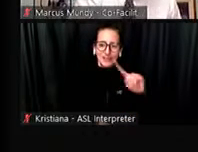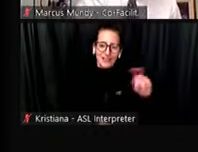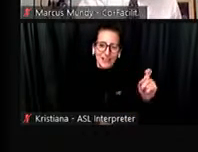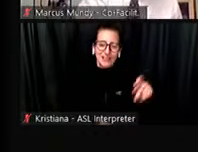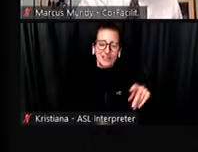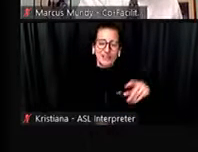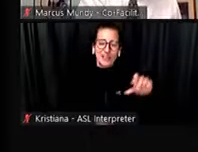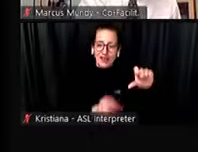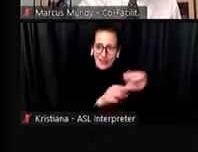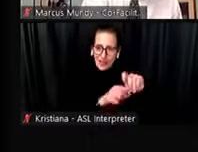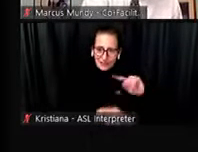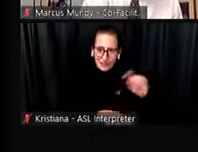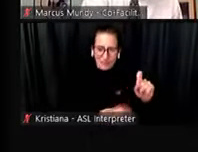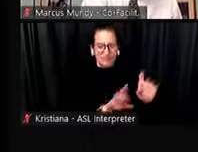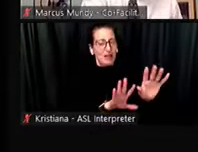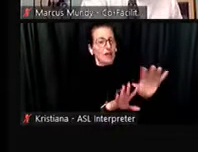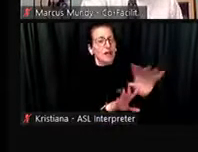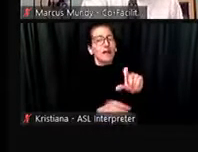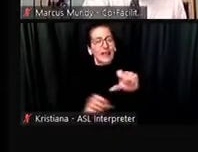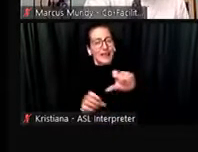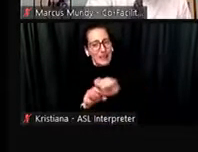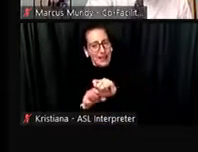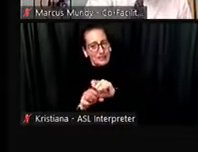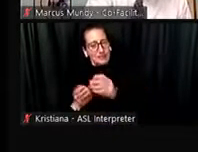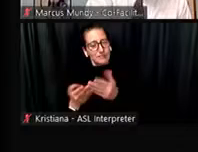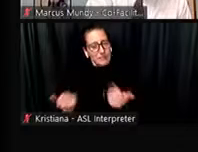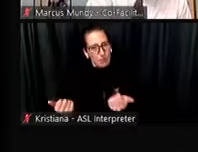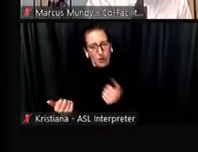tax is part of the land use and transportation.